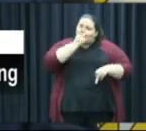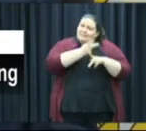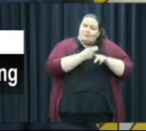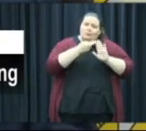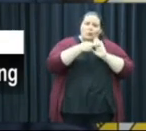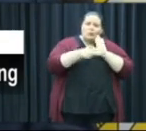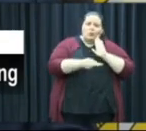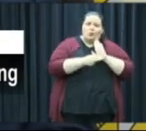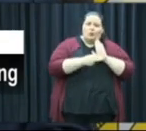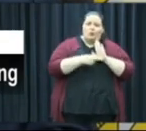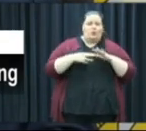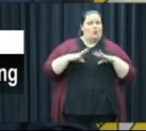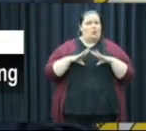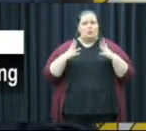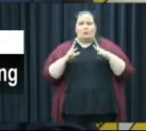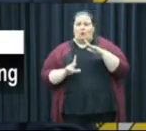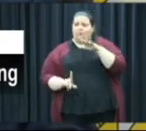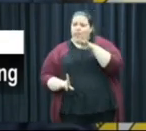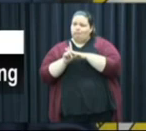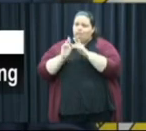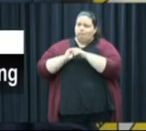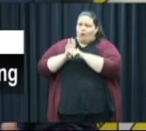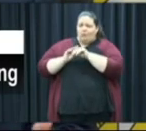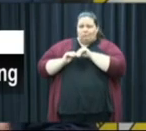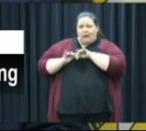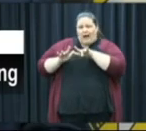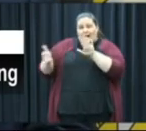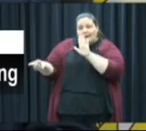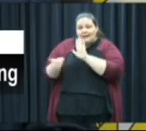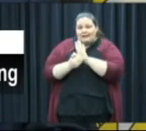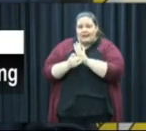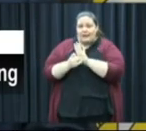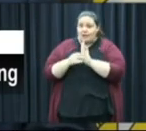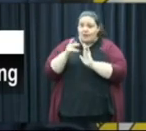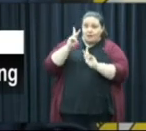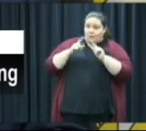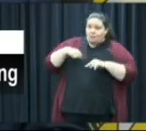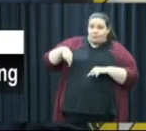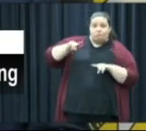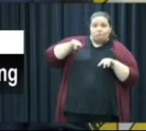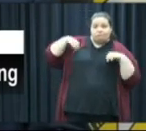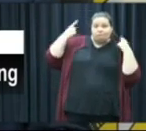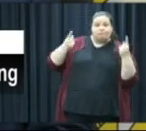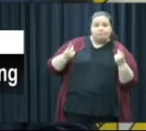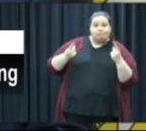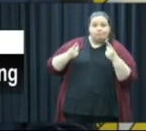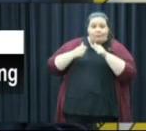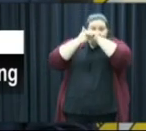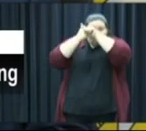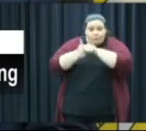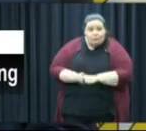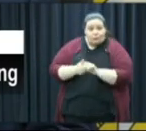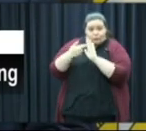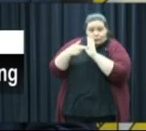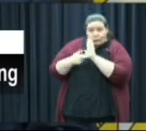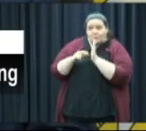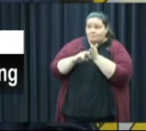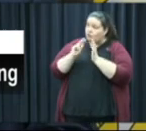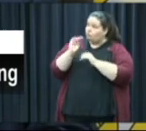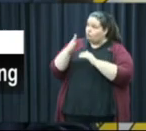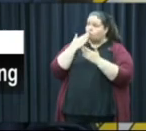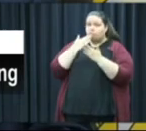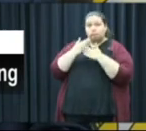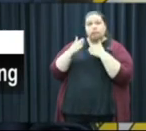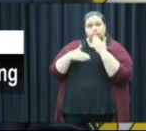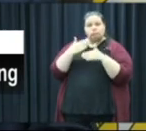a resurgence. Because of the strict compliance that so many New Brunswickers have followed, we are in a good position here in New Brunswick. And it